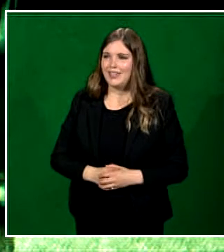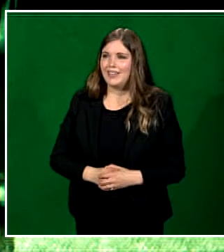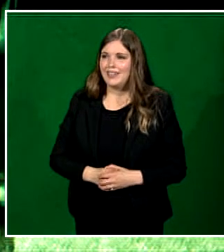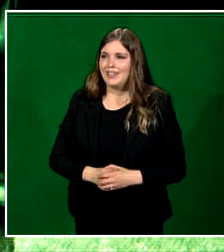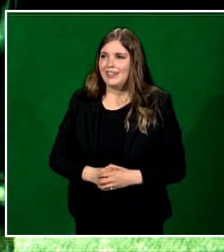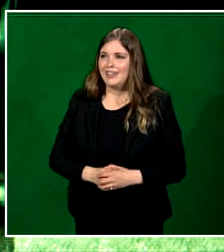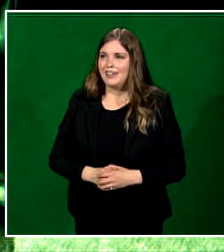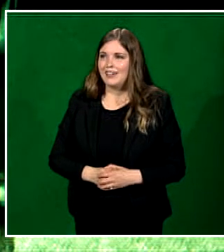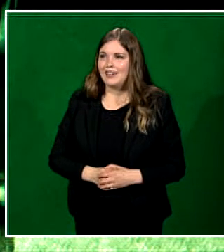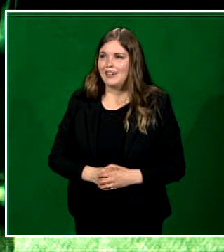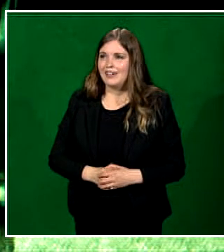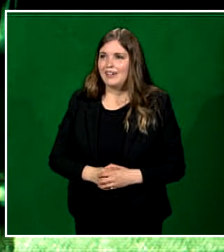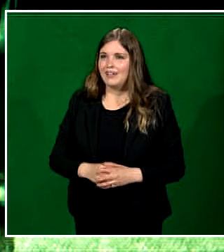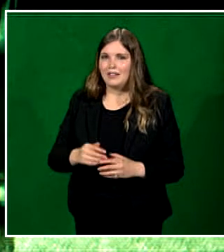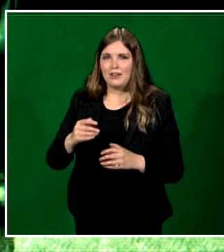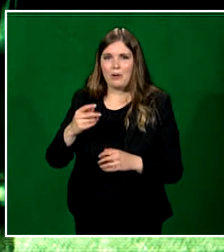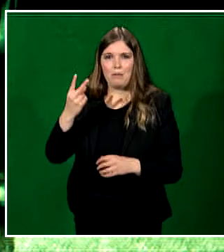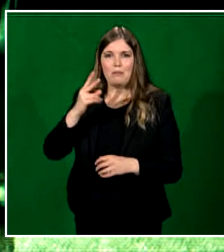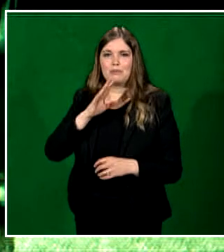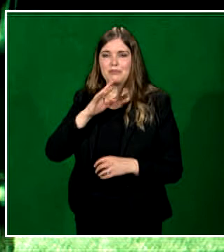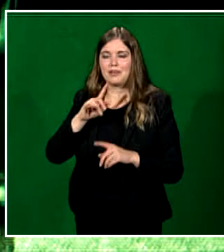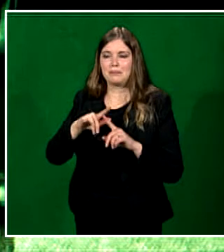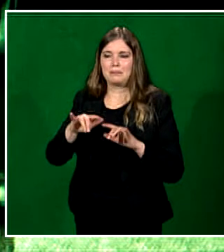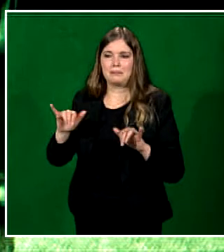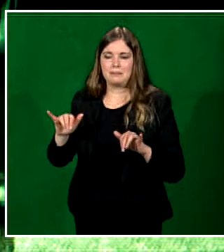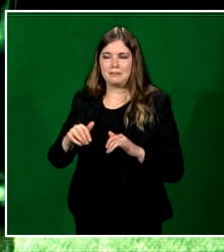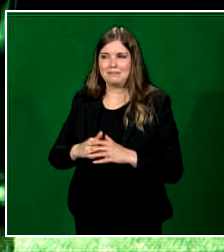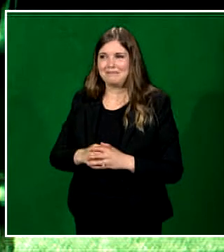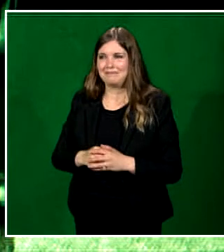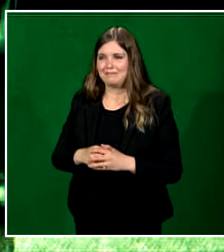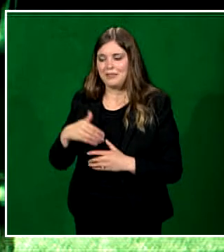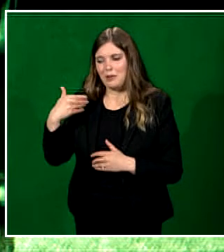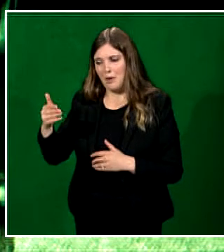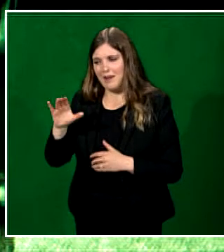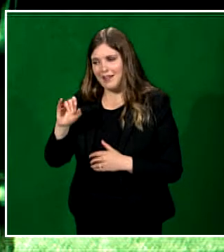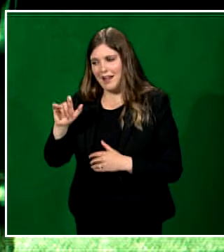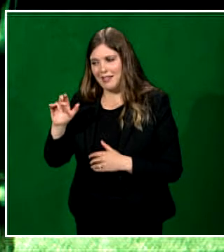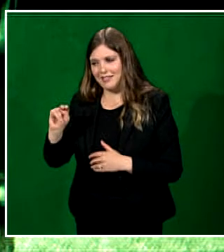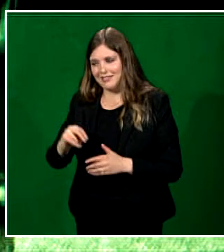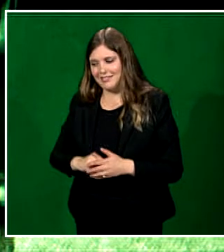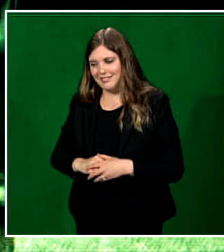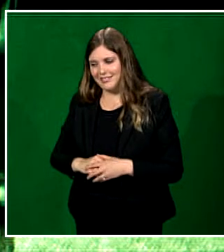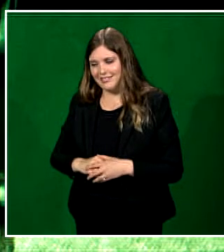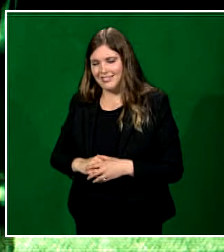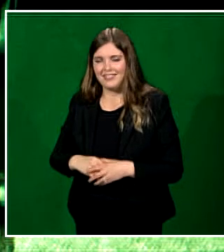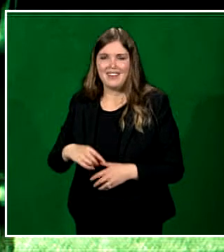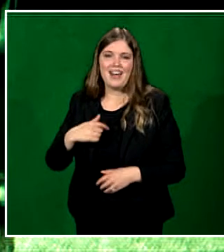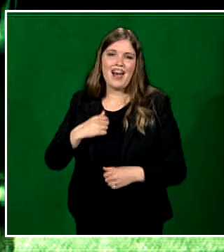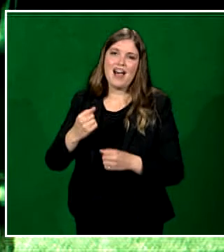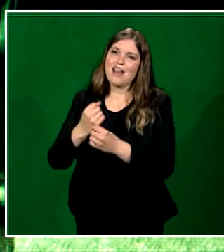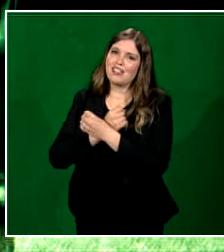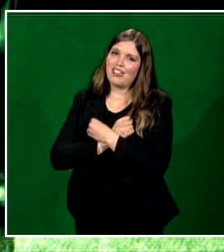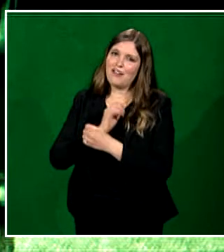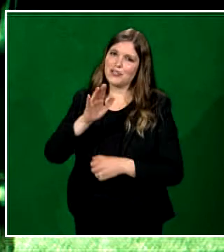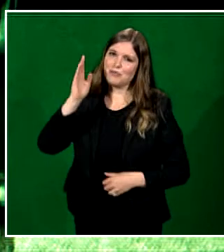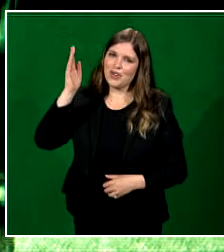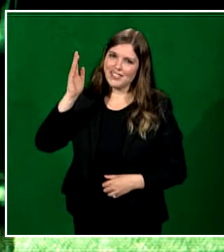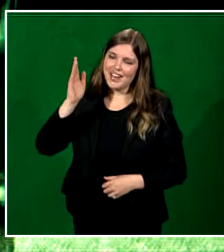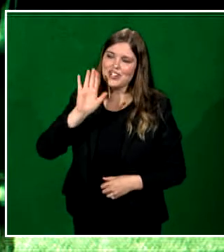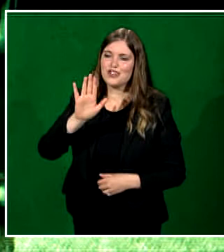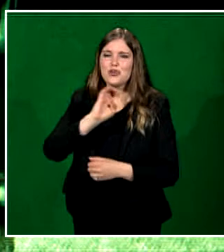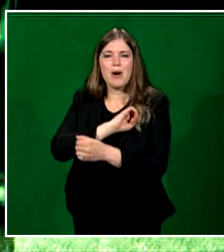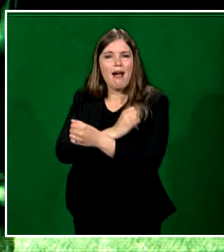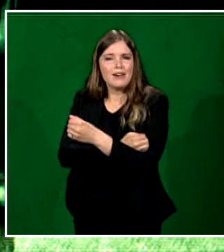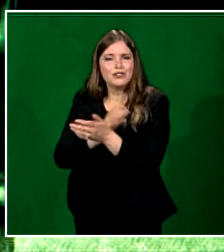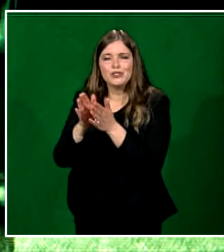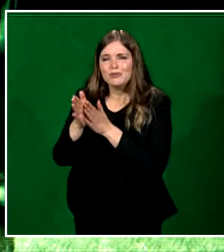Dennis, I loved your presentation. Oh, sorry. Go ahead, Colin. Go ahead. Loved your presentation, Dennis. Loved your energy that you had